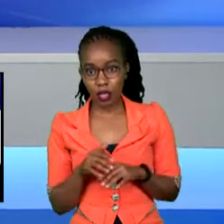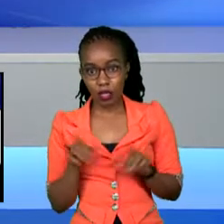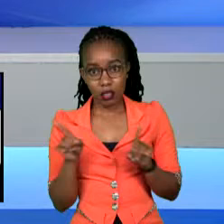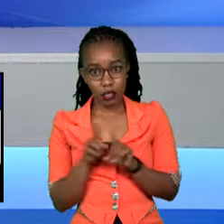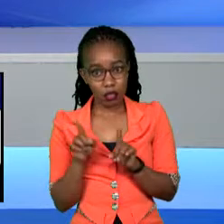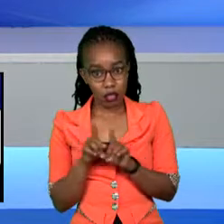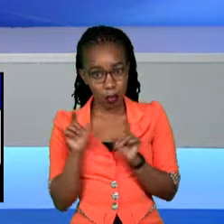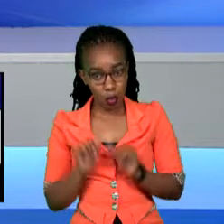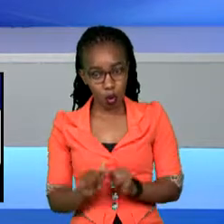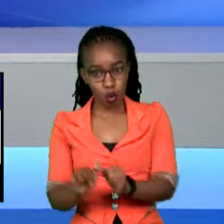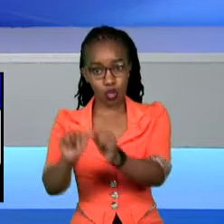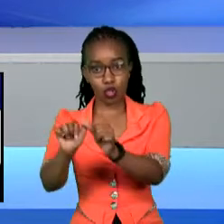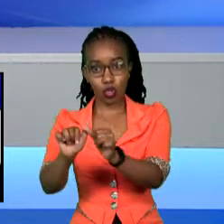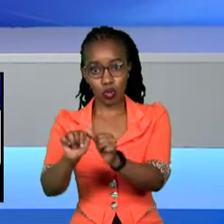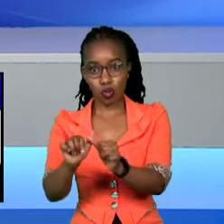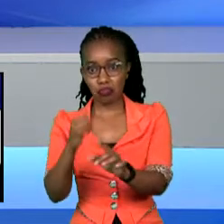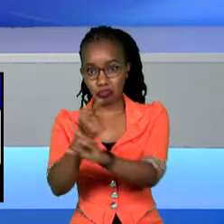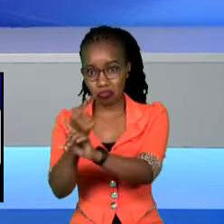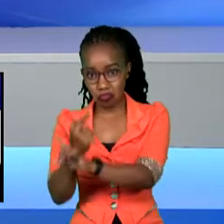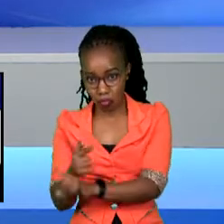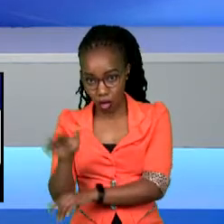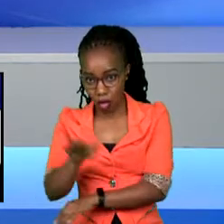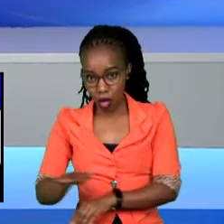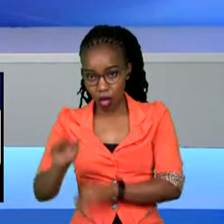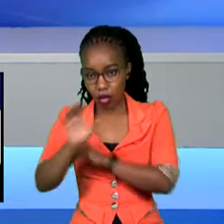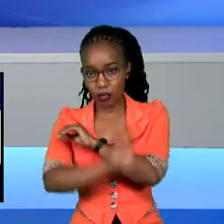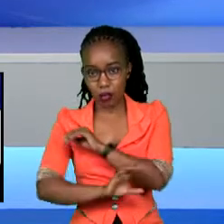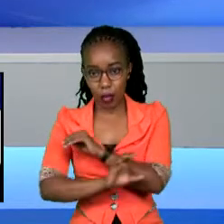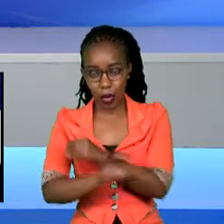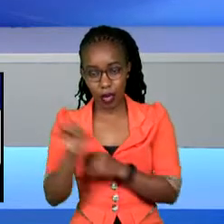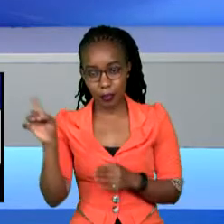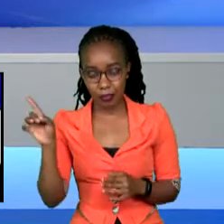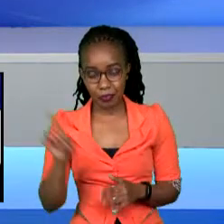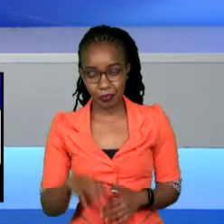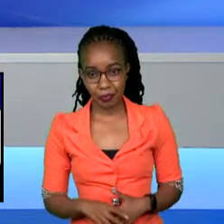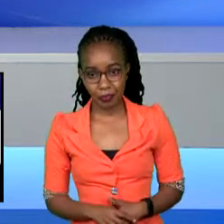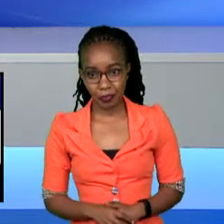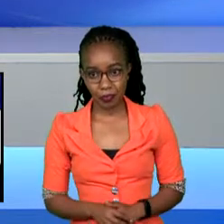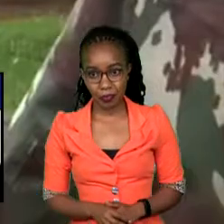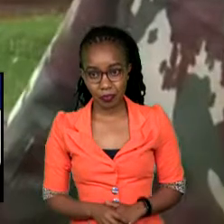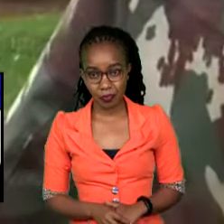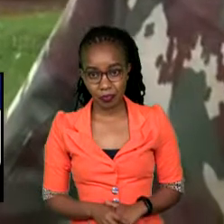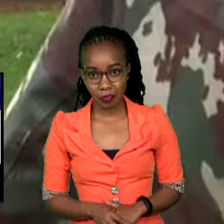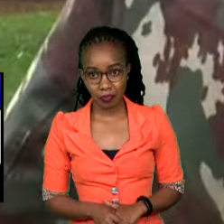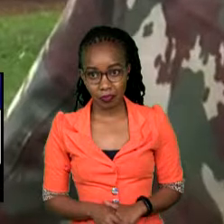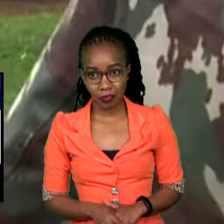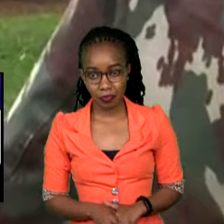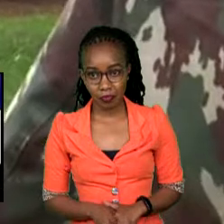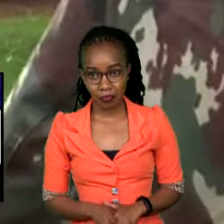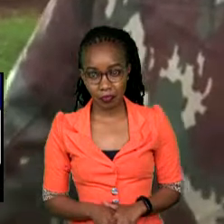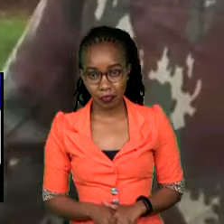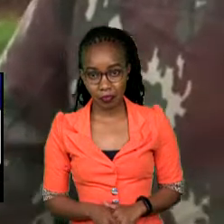operations are expected to continue in various parts of the country. Sheila Ngetich reports.